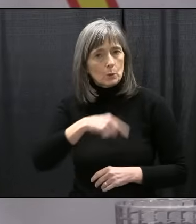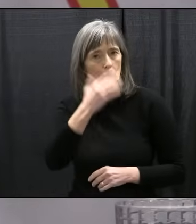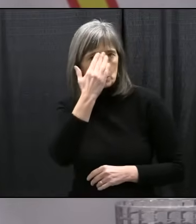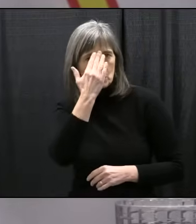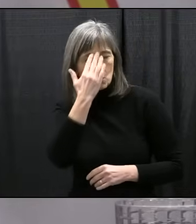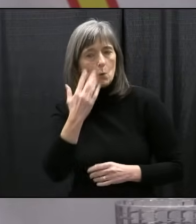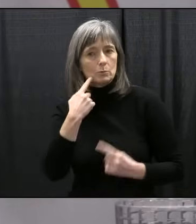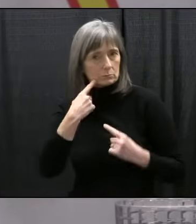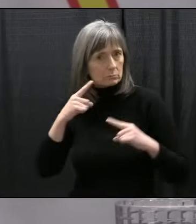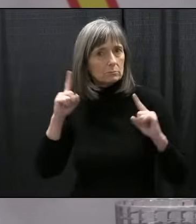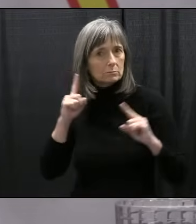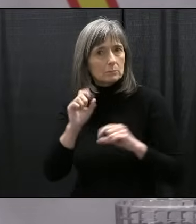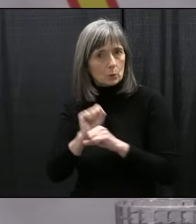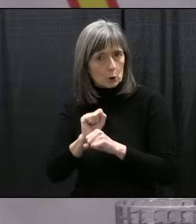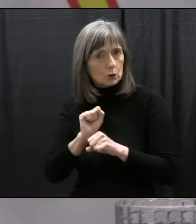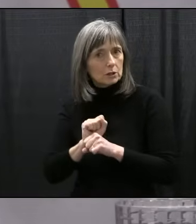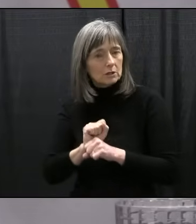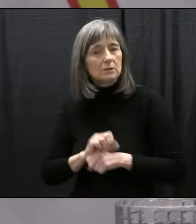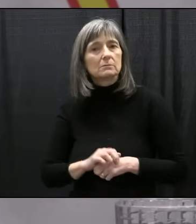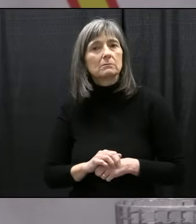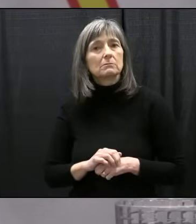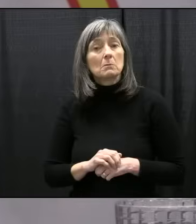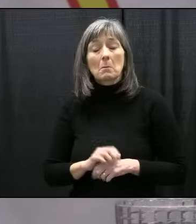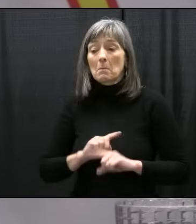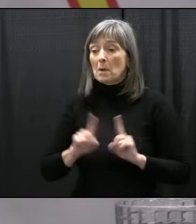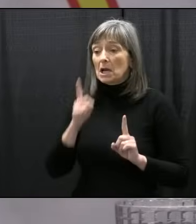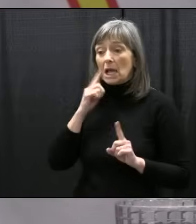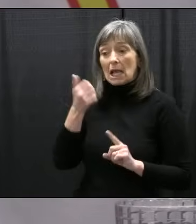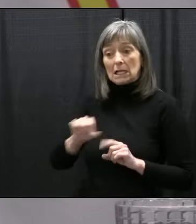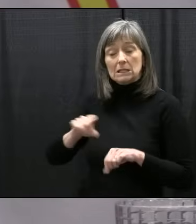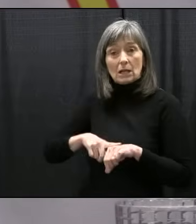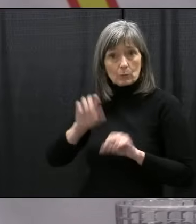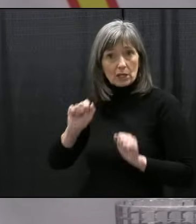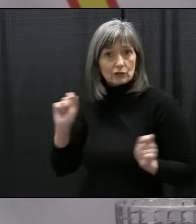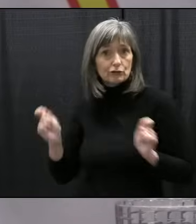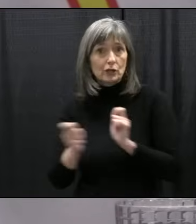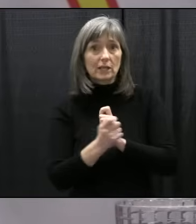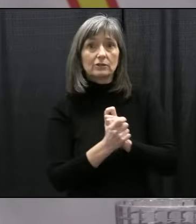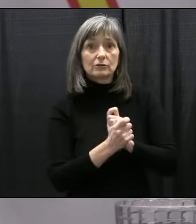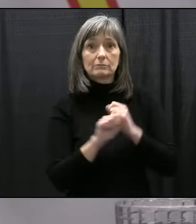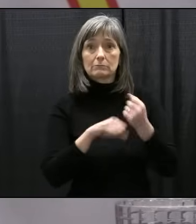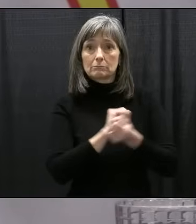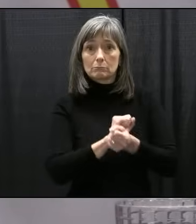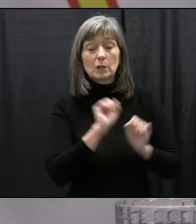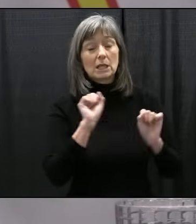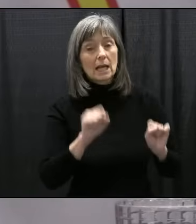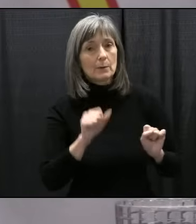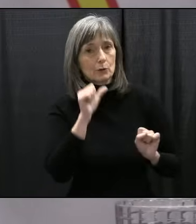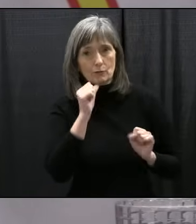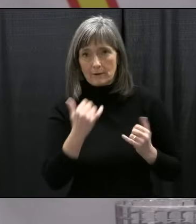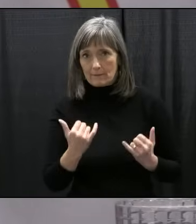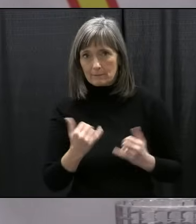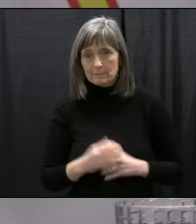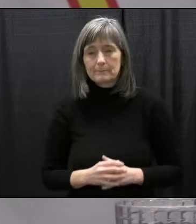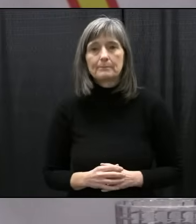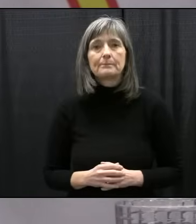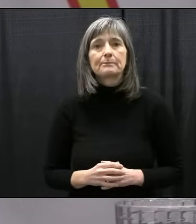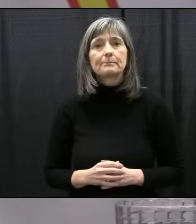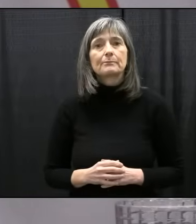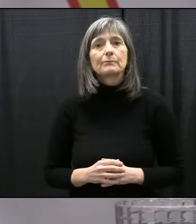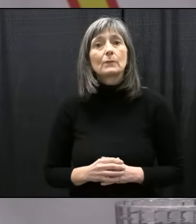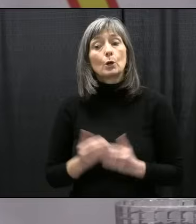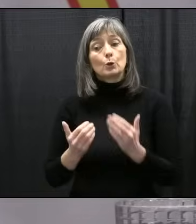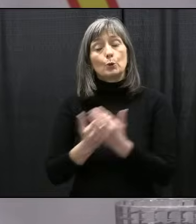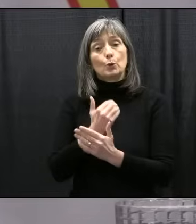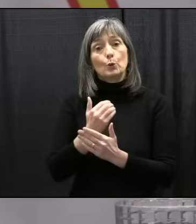it is, and we all know that we are ready to pivot, as we have in the past, in the fight against COVID-19. Right now, with